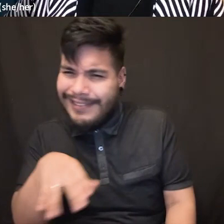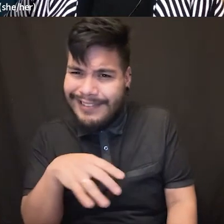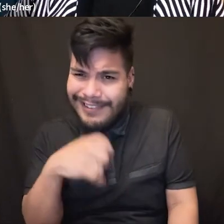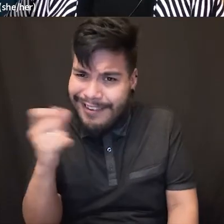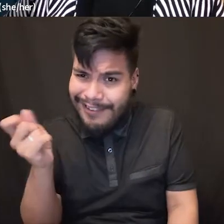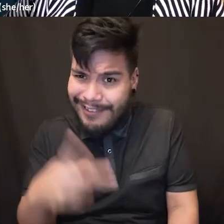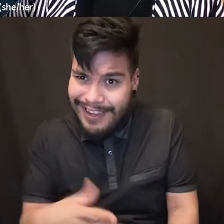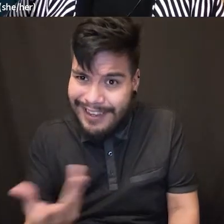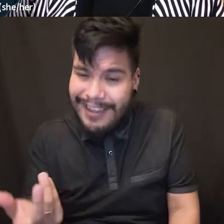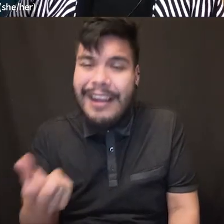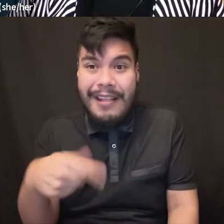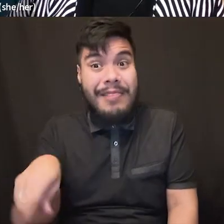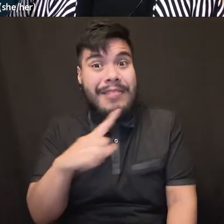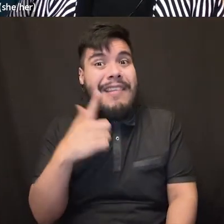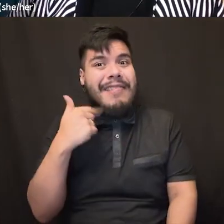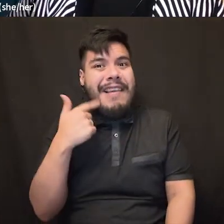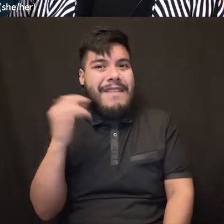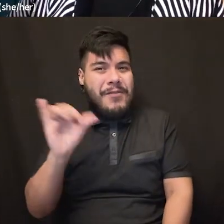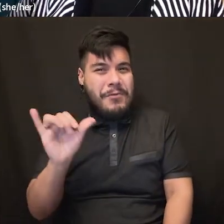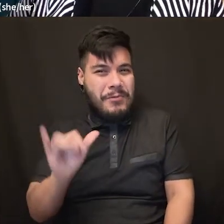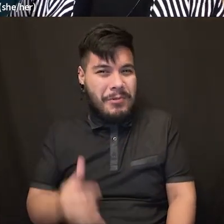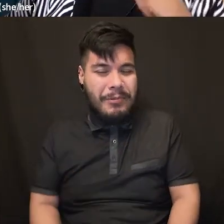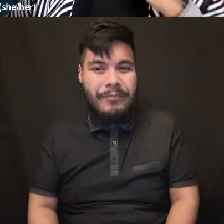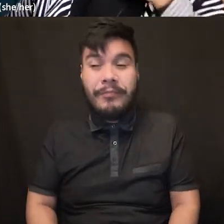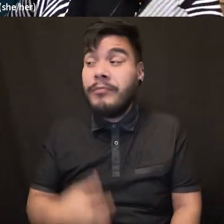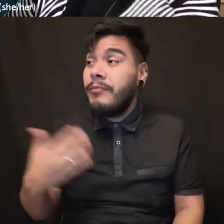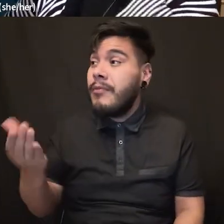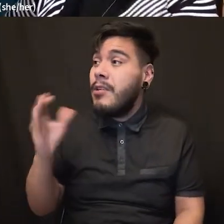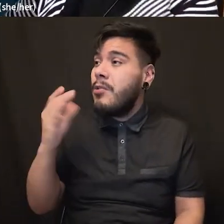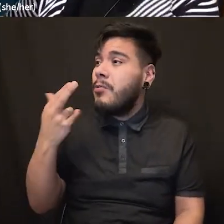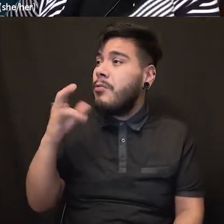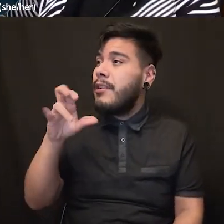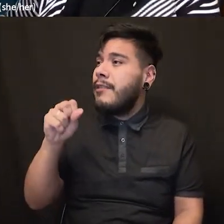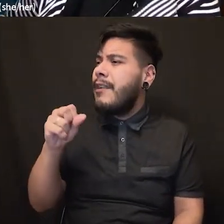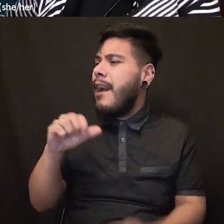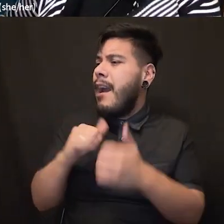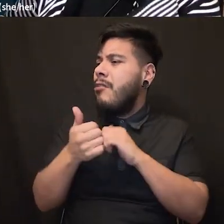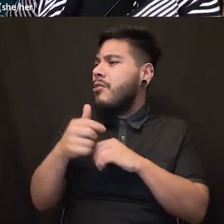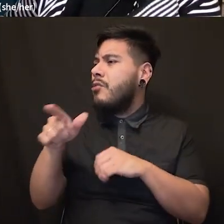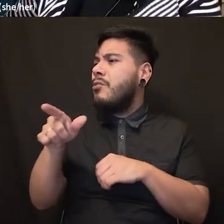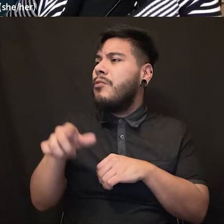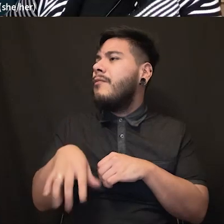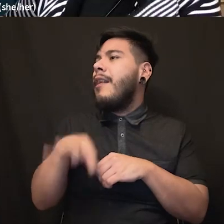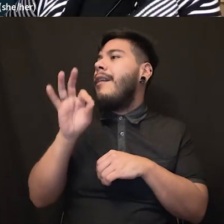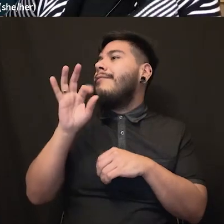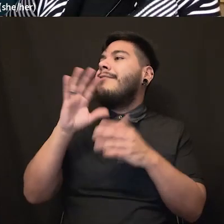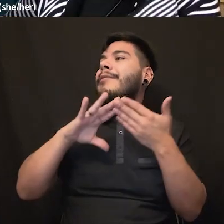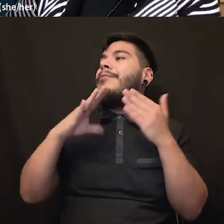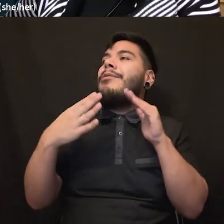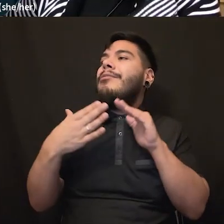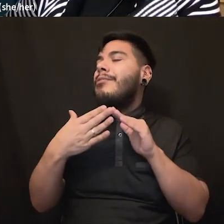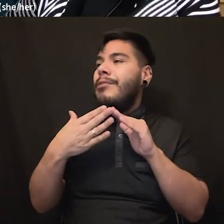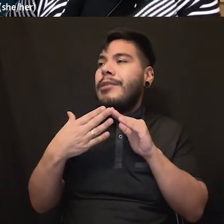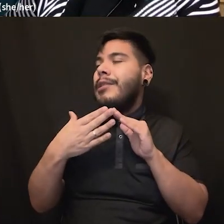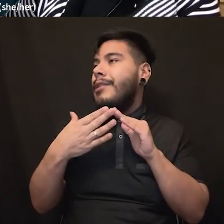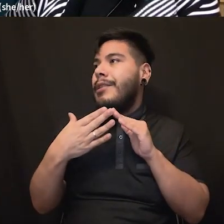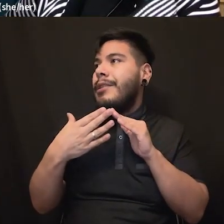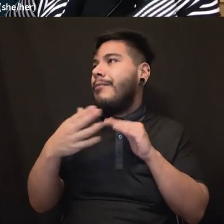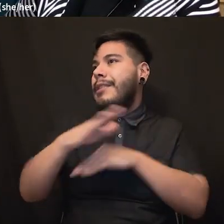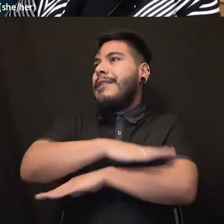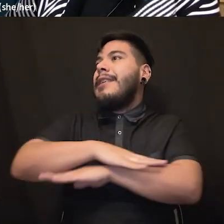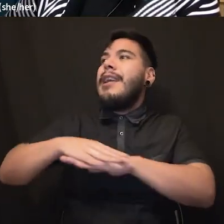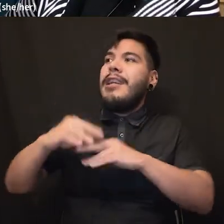time. Love it. What about you, Chris? How did you find community amongst the stage